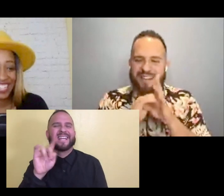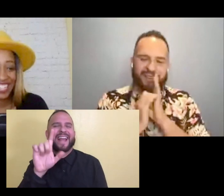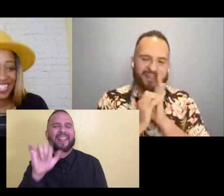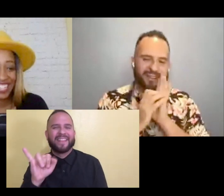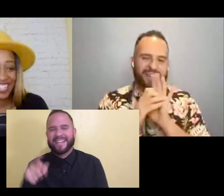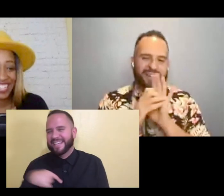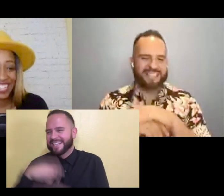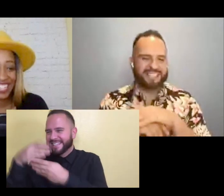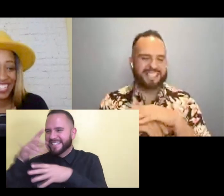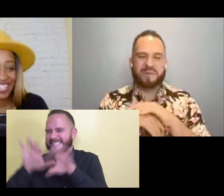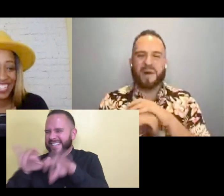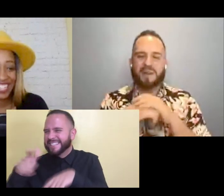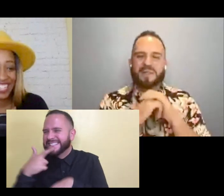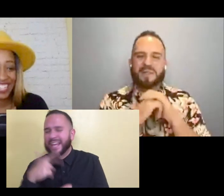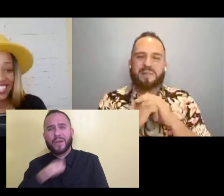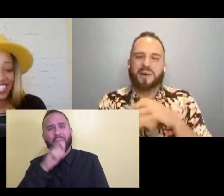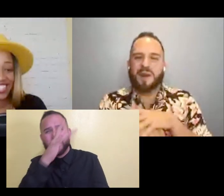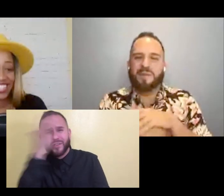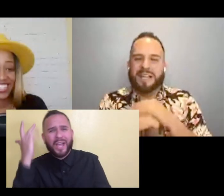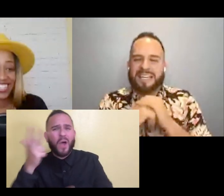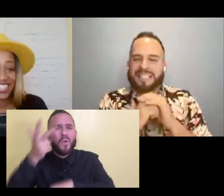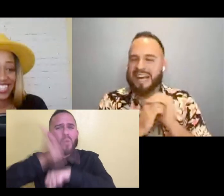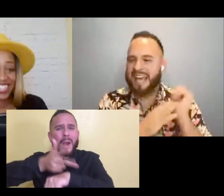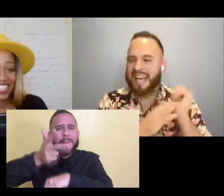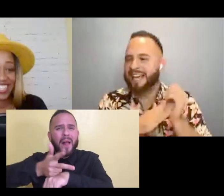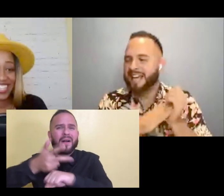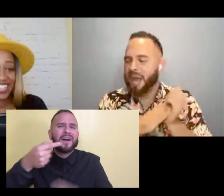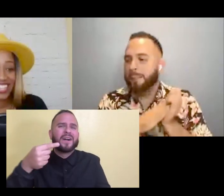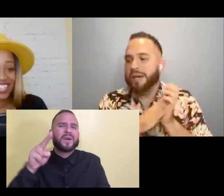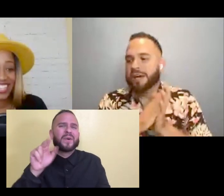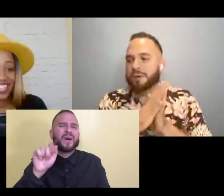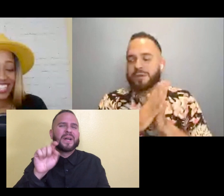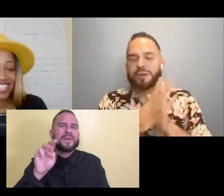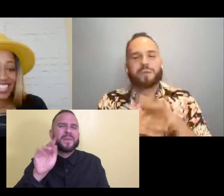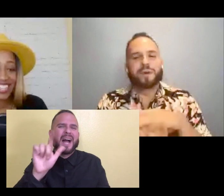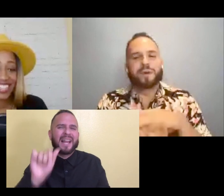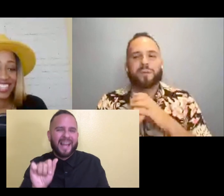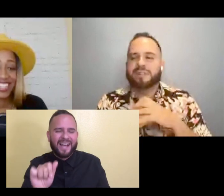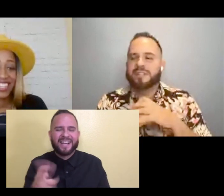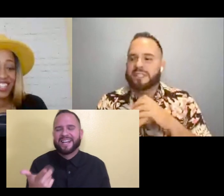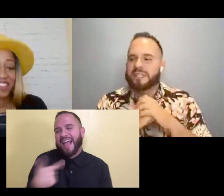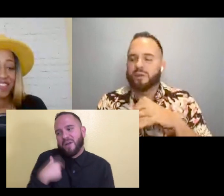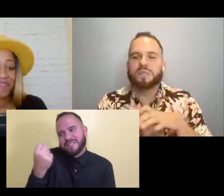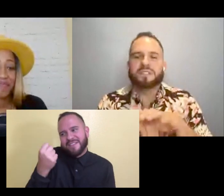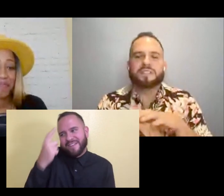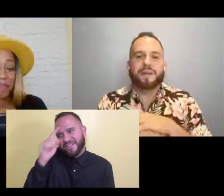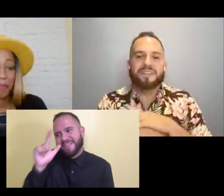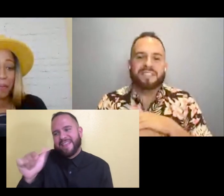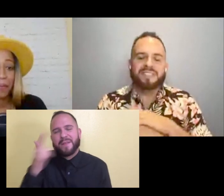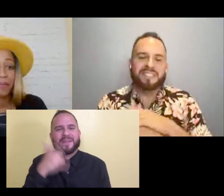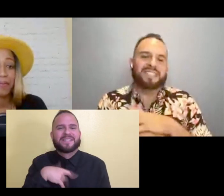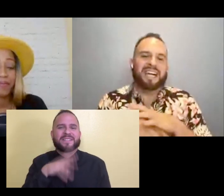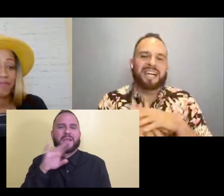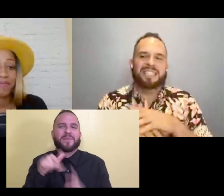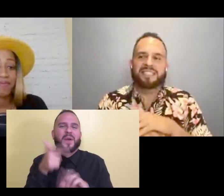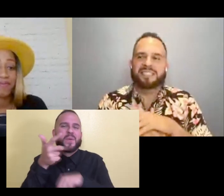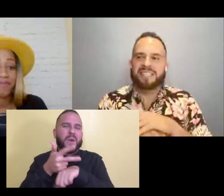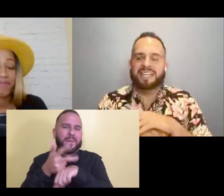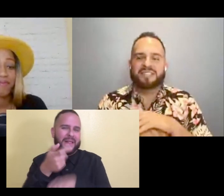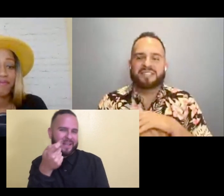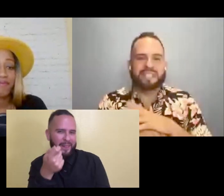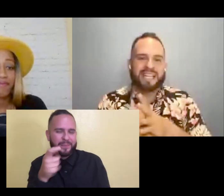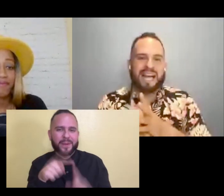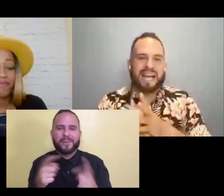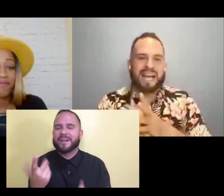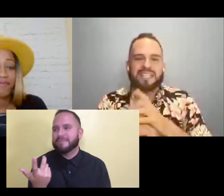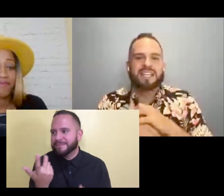that for a little later since we'd probably be talking about Guatemala in a second. But you know what? One of the coolest experiences that I think I had in the States was